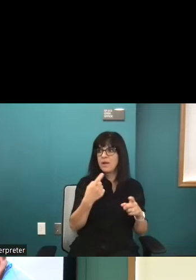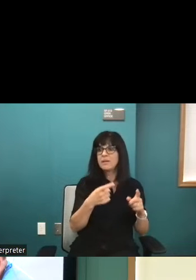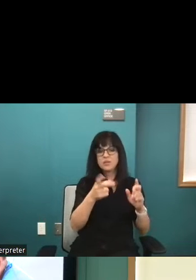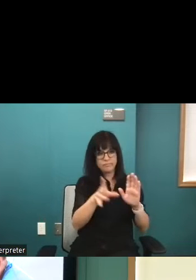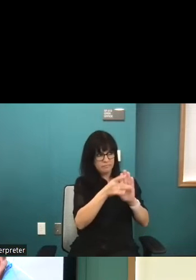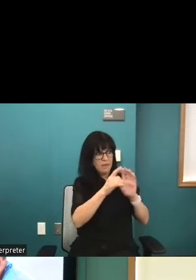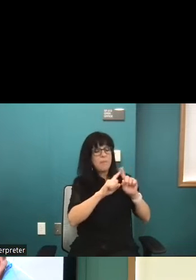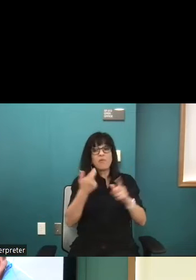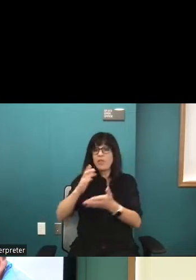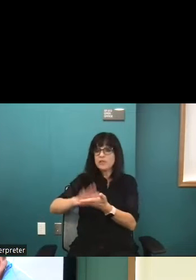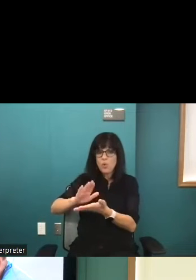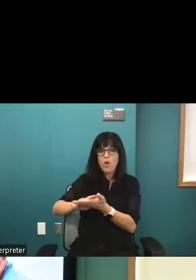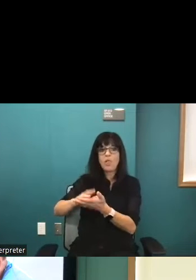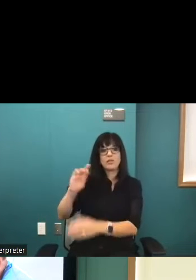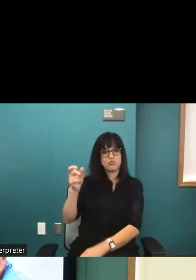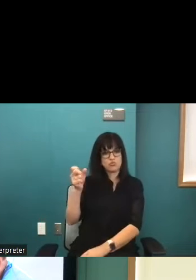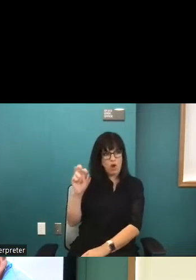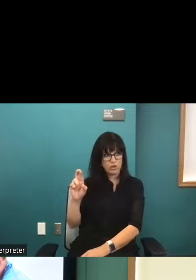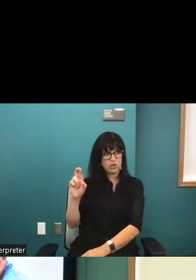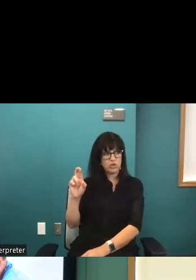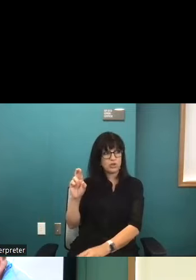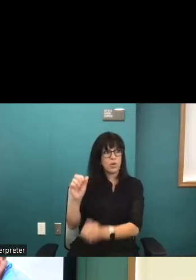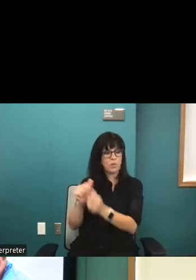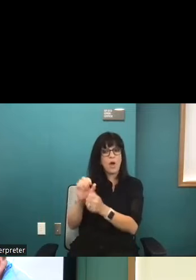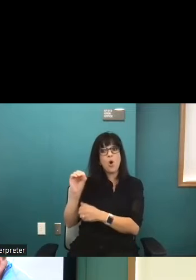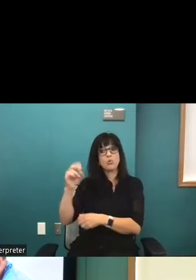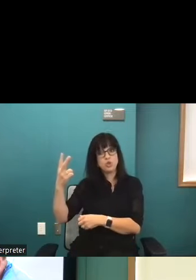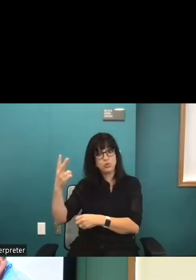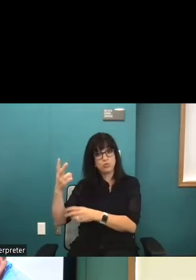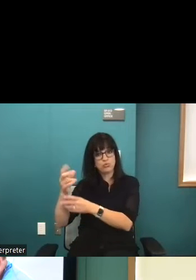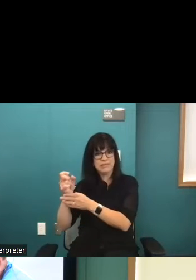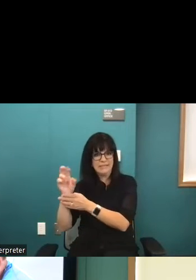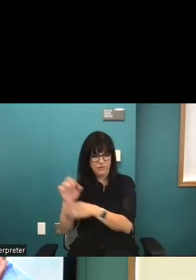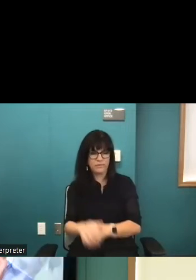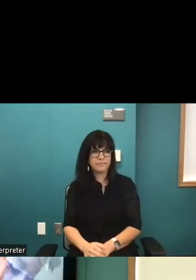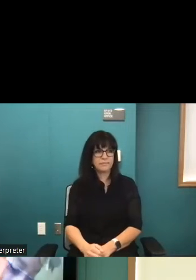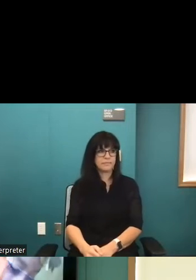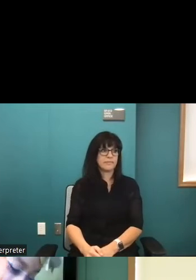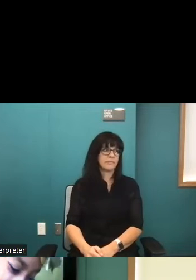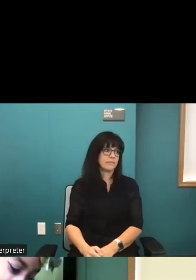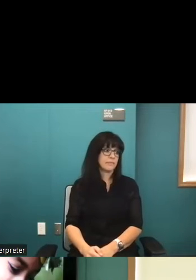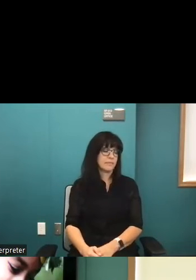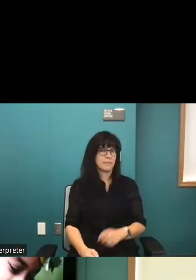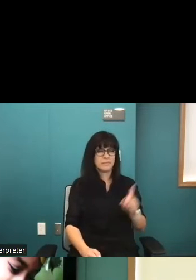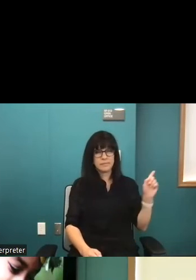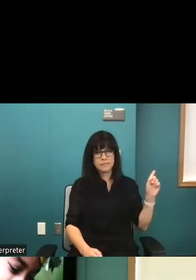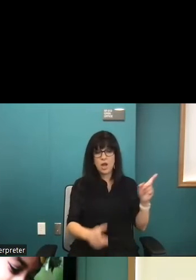in installing, that would be a Roger installer with an O2 receiver. Okay, you can go ahead and turn it. I have a quick